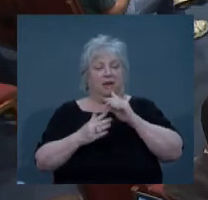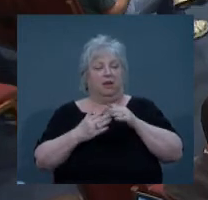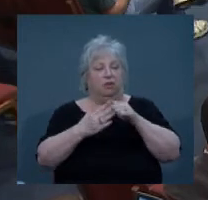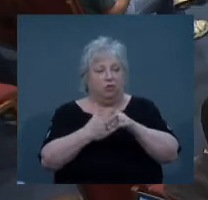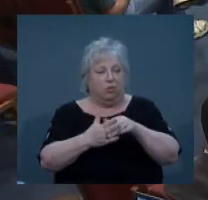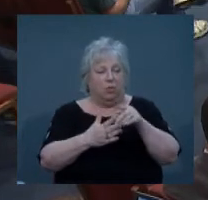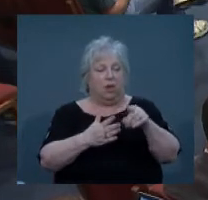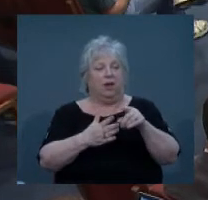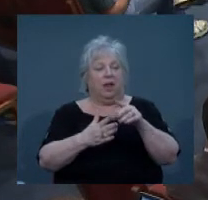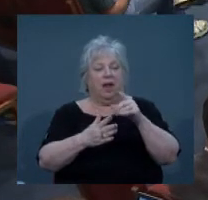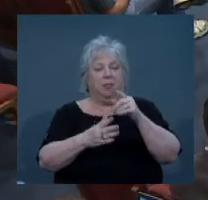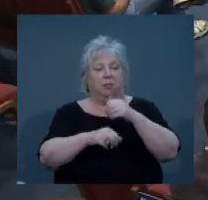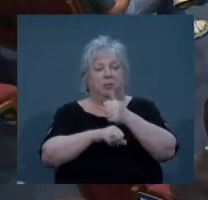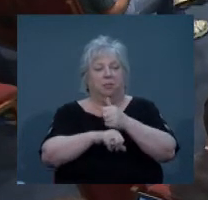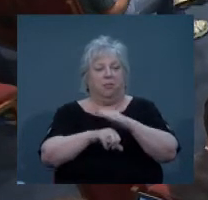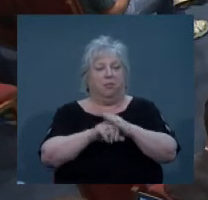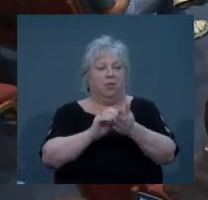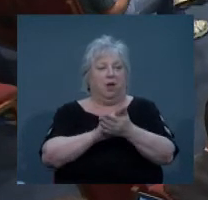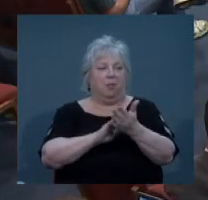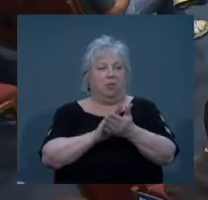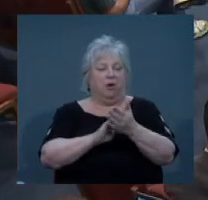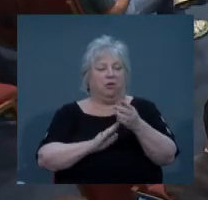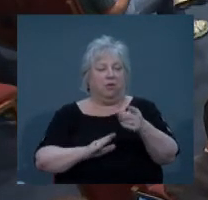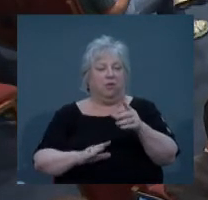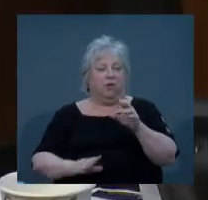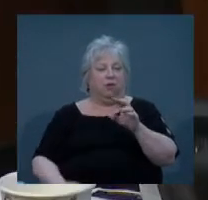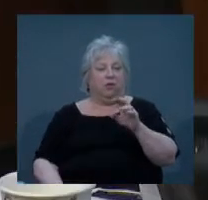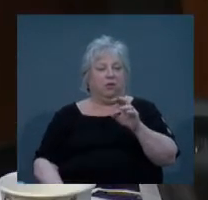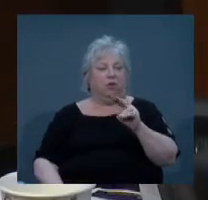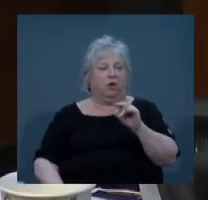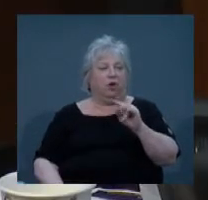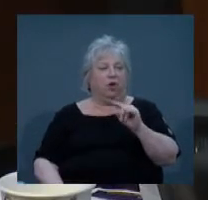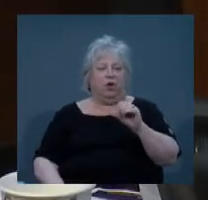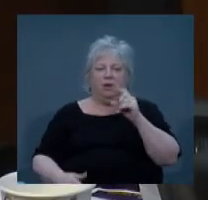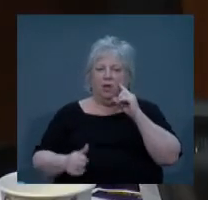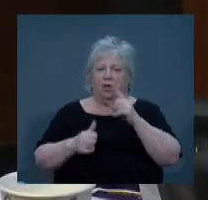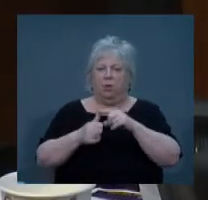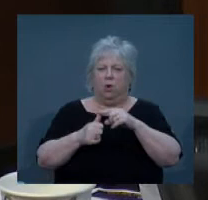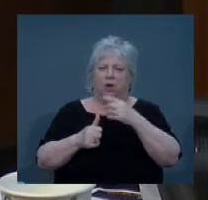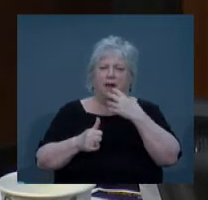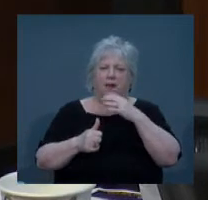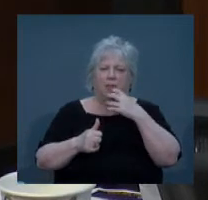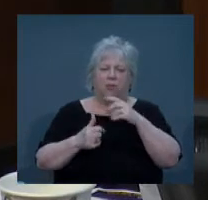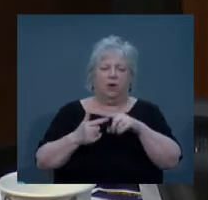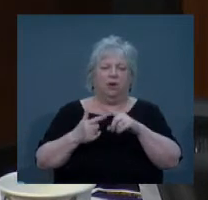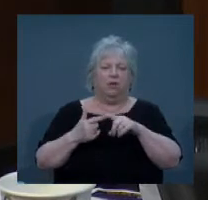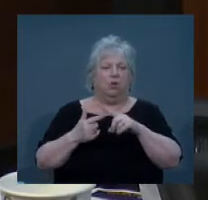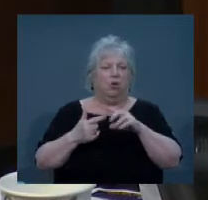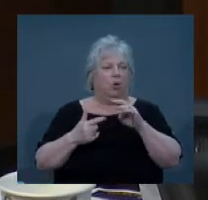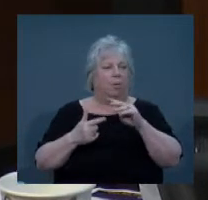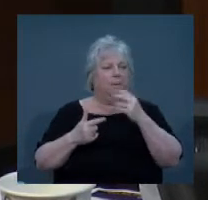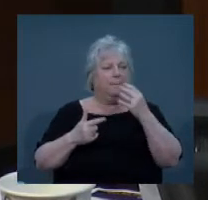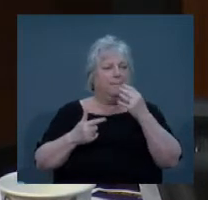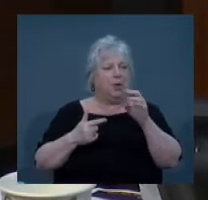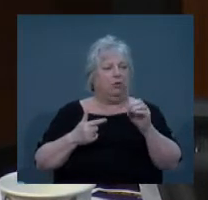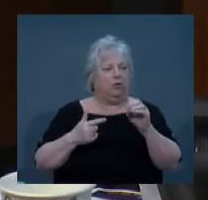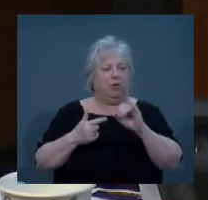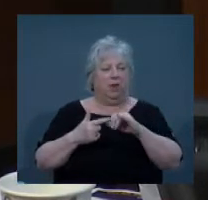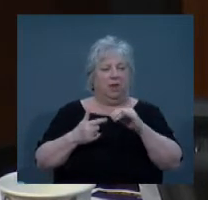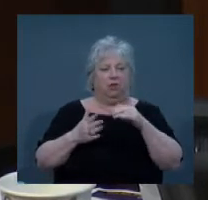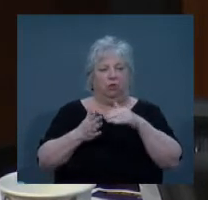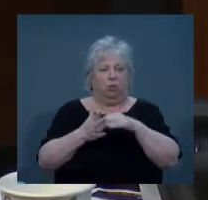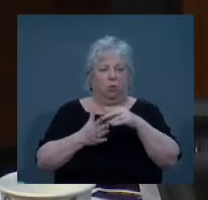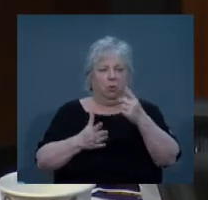on the operation of those units. I think Hot Springs has been one of them. I think there's one in Missouri that's suing one